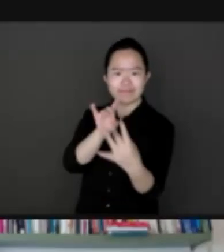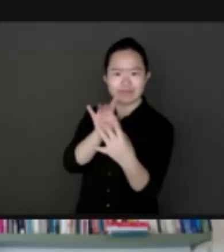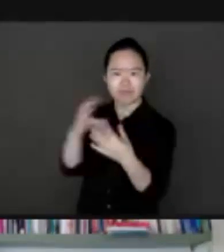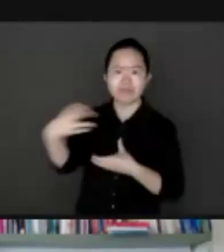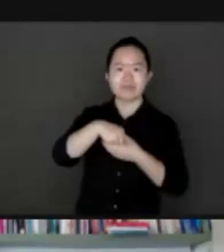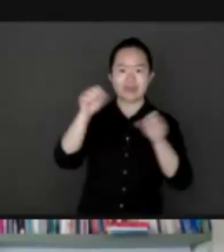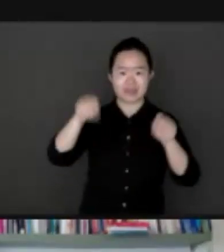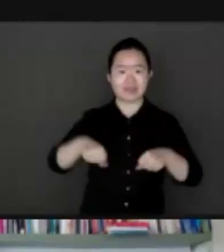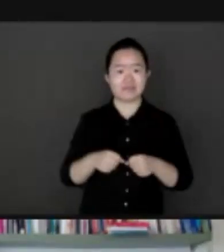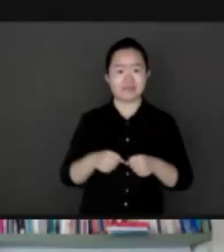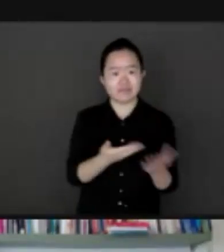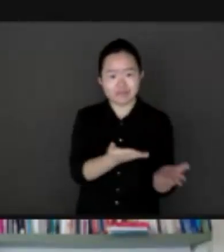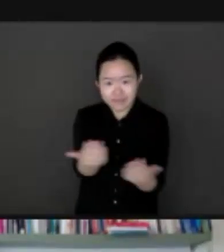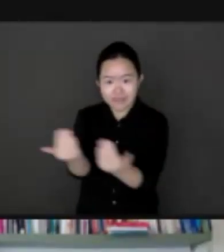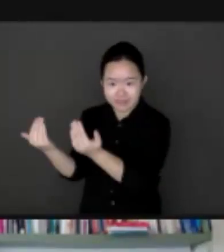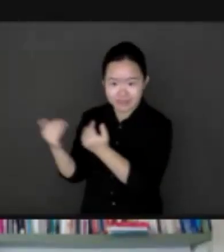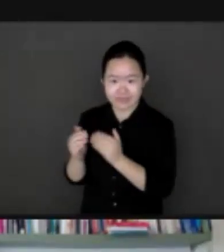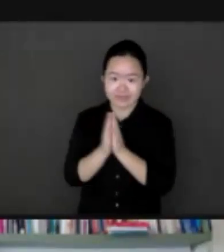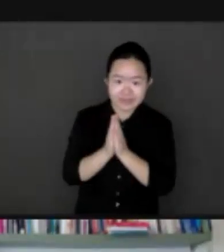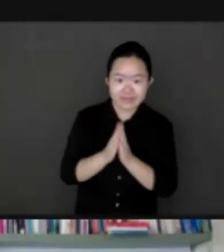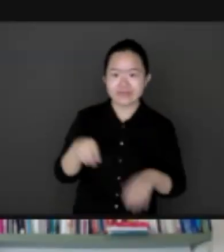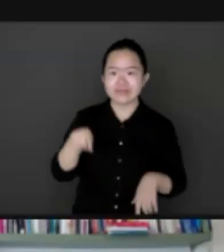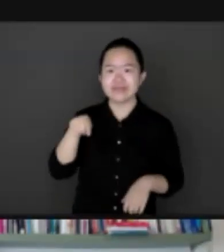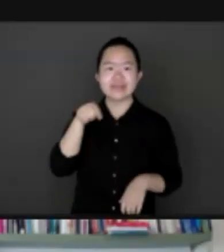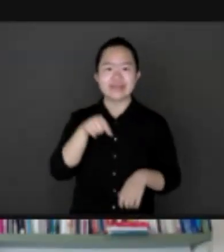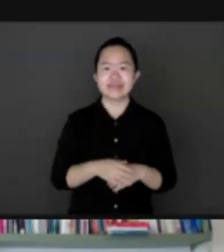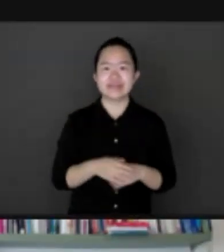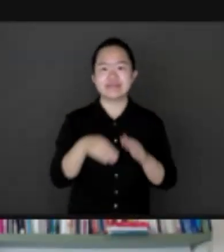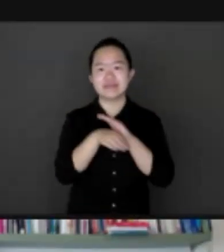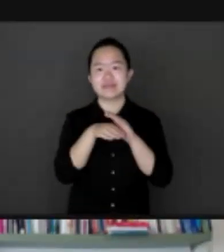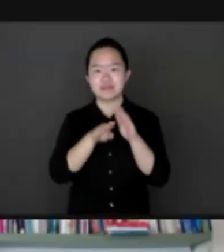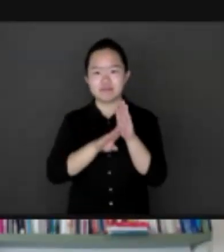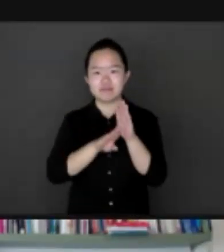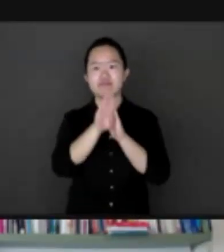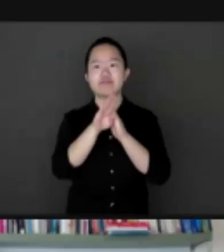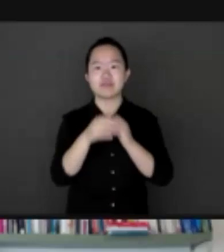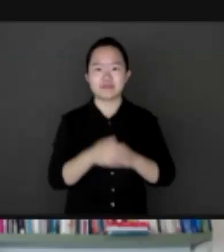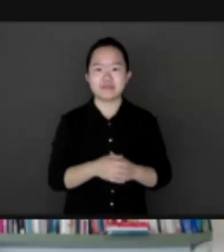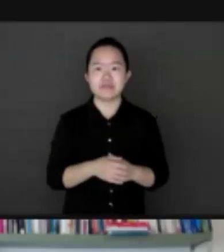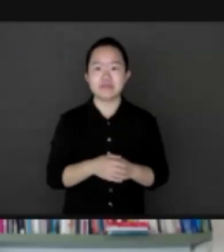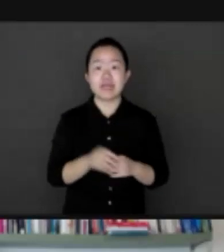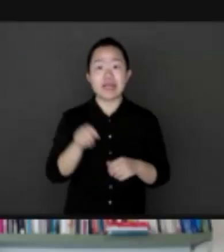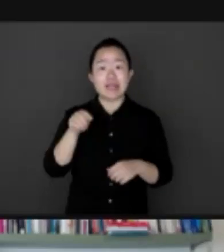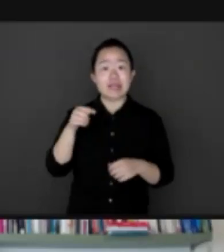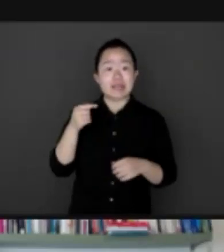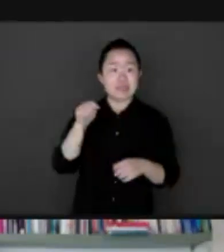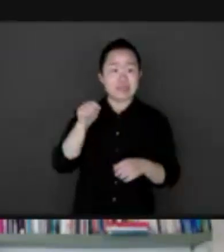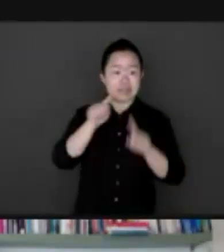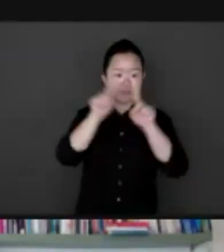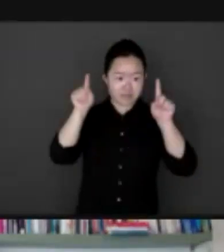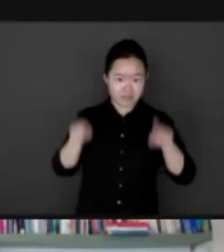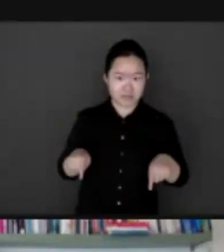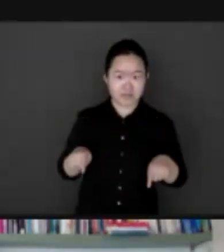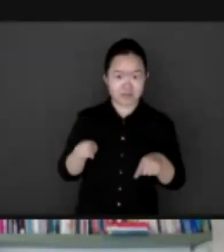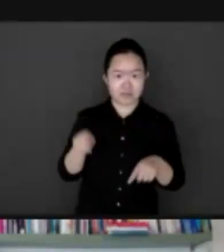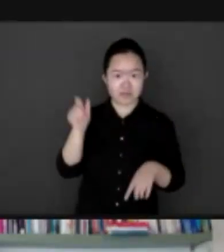links component to jump directly to the accessibility declaration in the footer of the website. I think it's a great idea. We